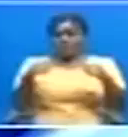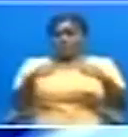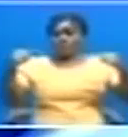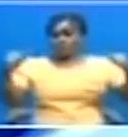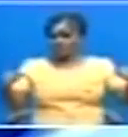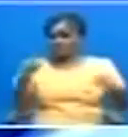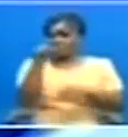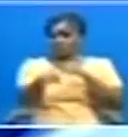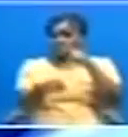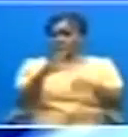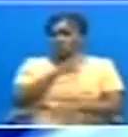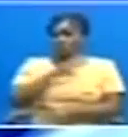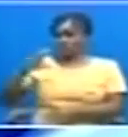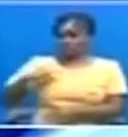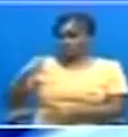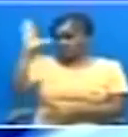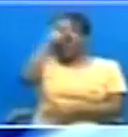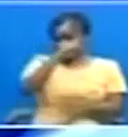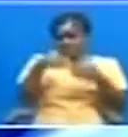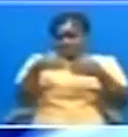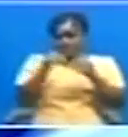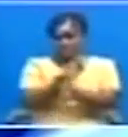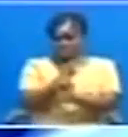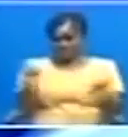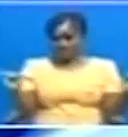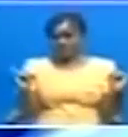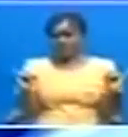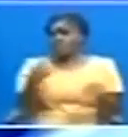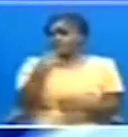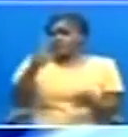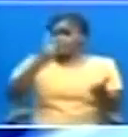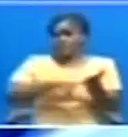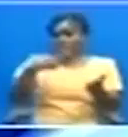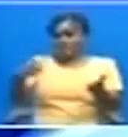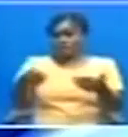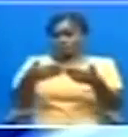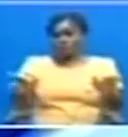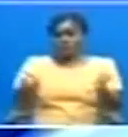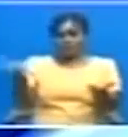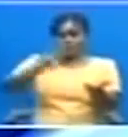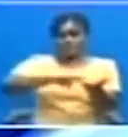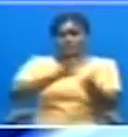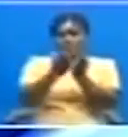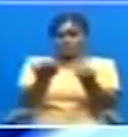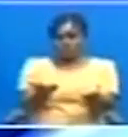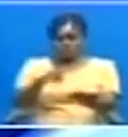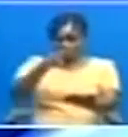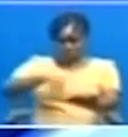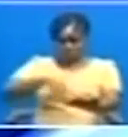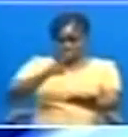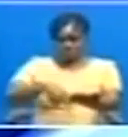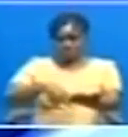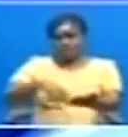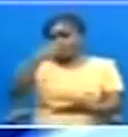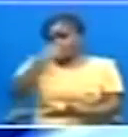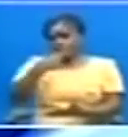opposition had accused the commission of lack of transparency, citing the failure to open the voter registration to scrutiny. Tanzanians